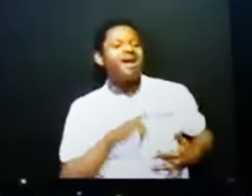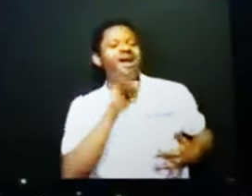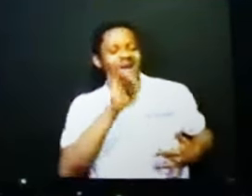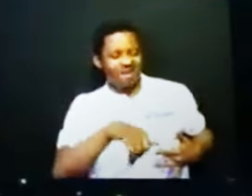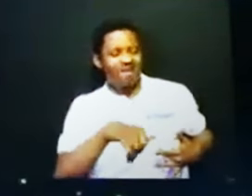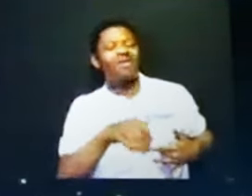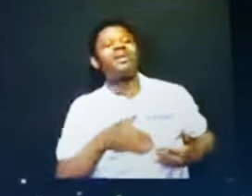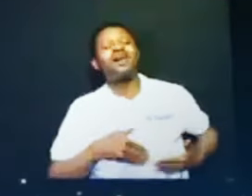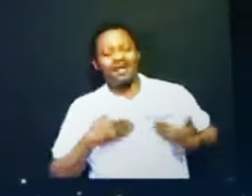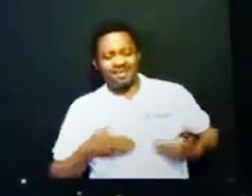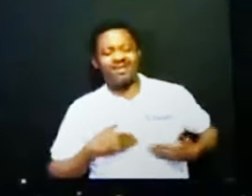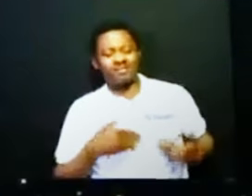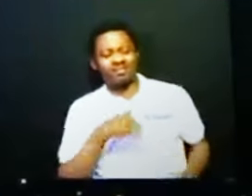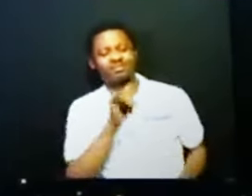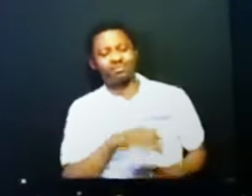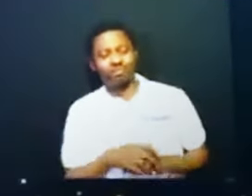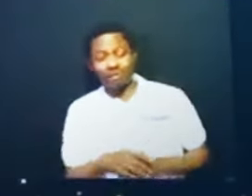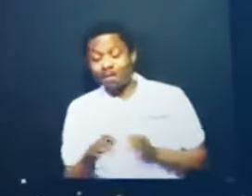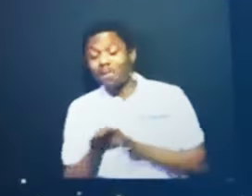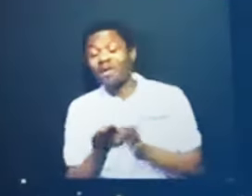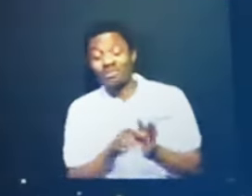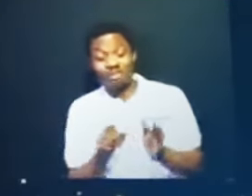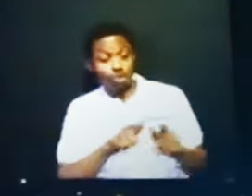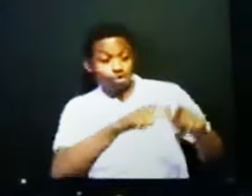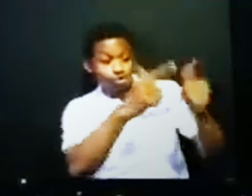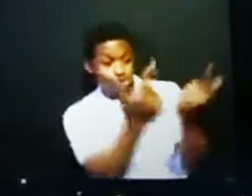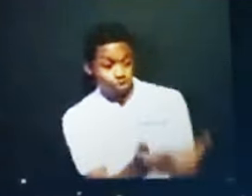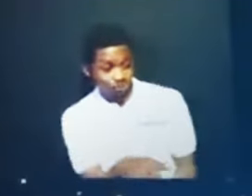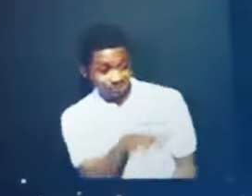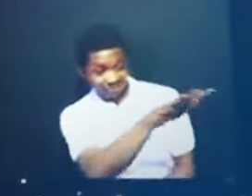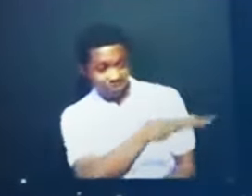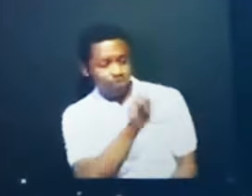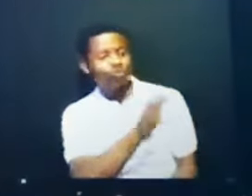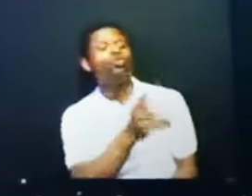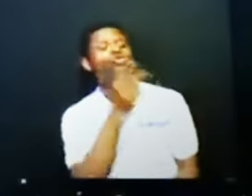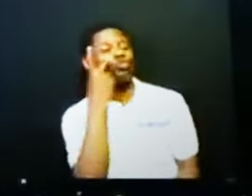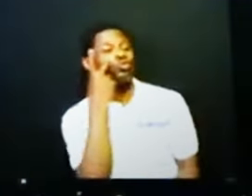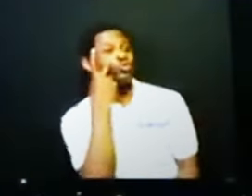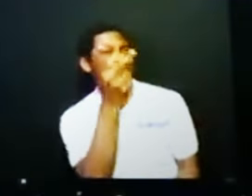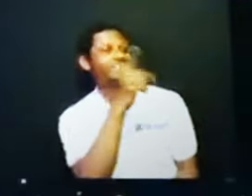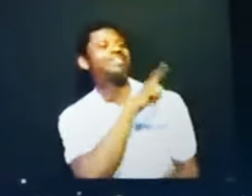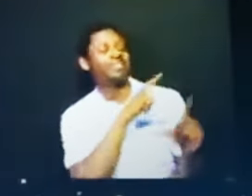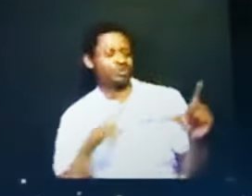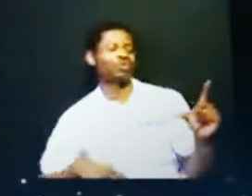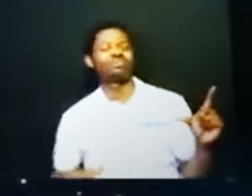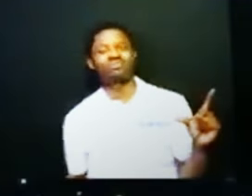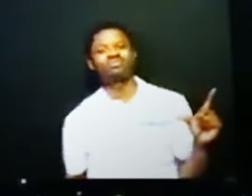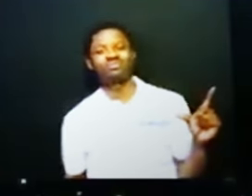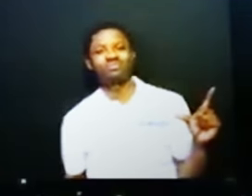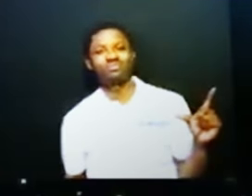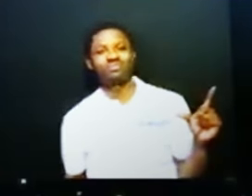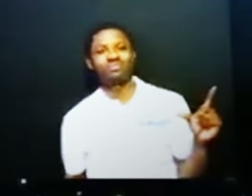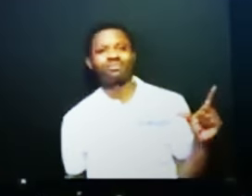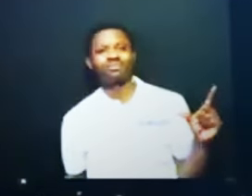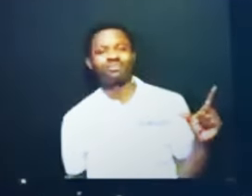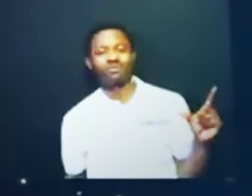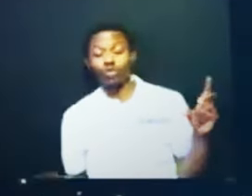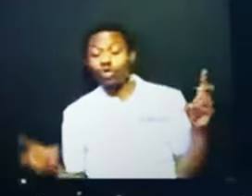And the scripture says, they will see the Lord. So the essence of this